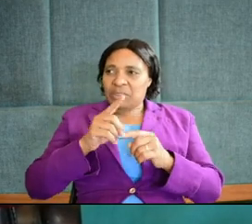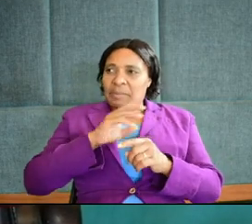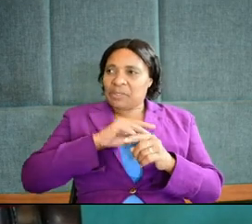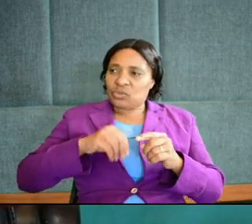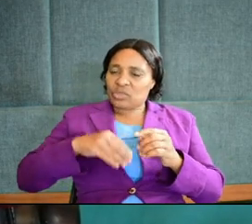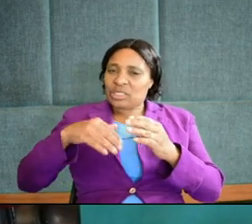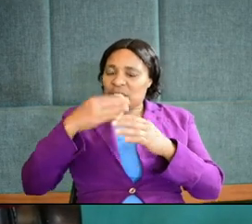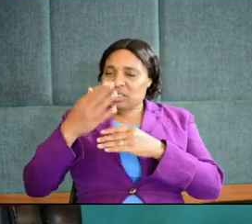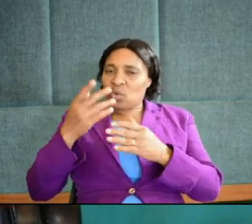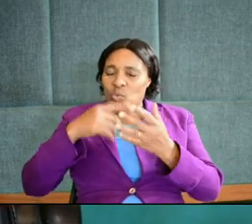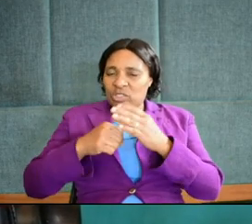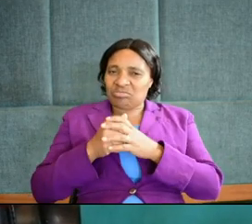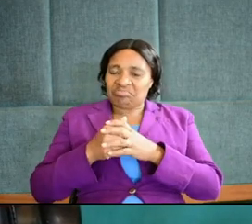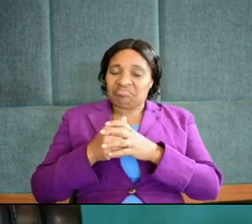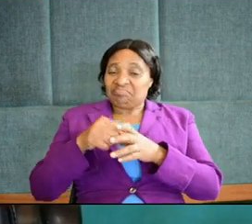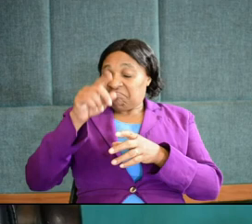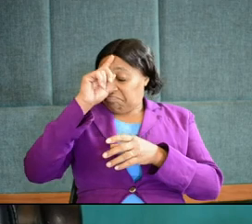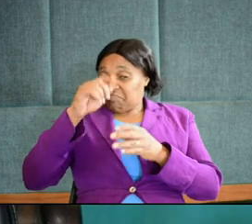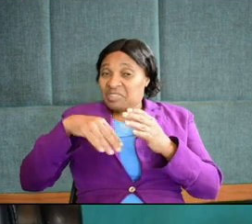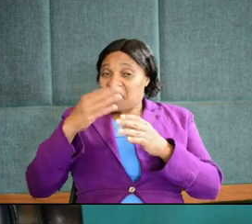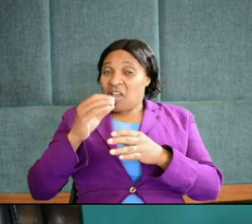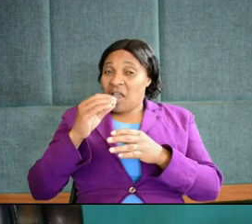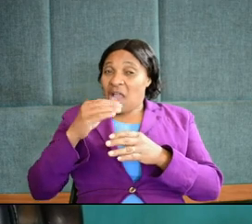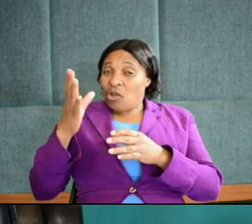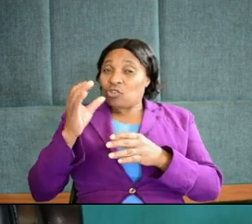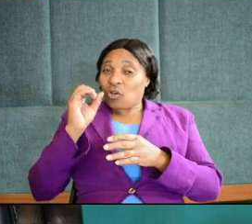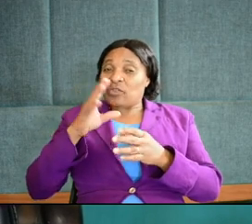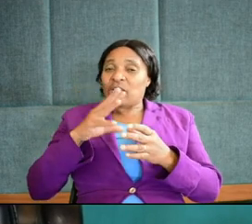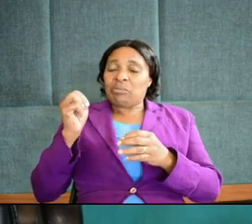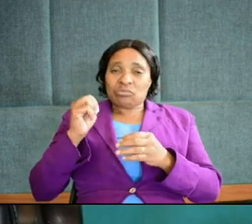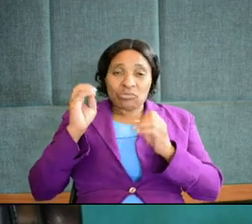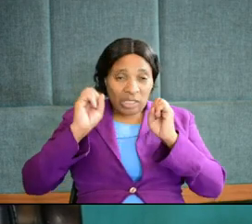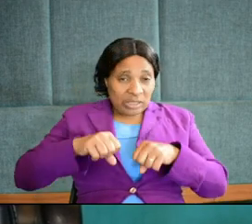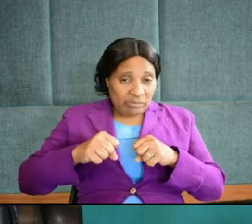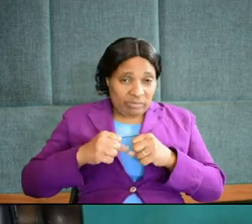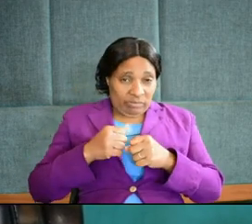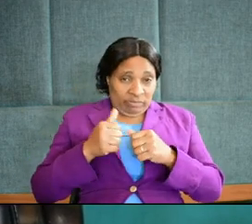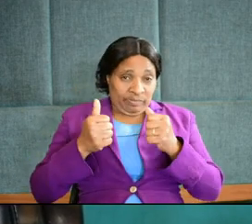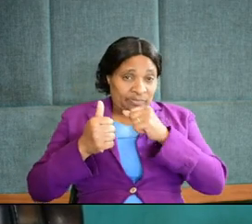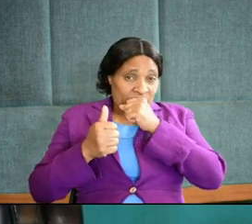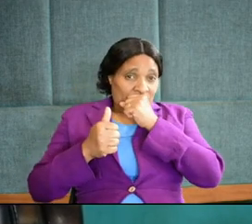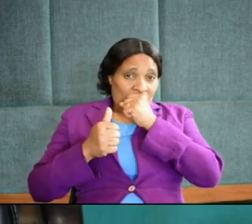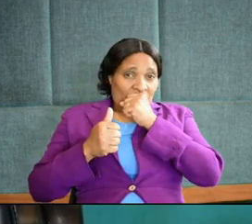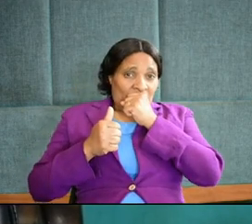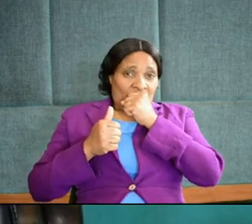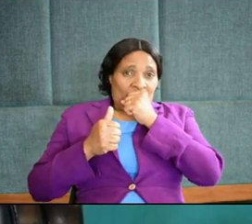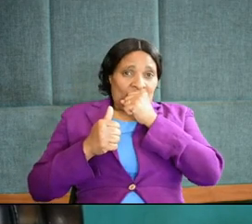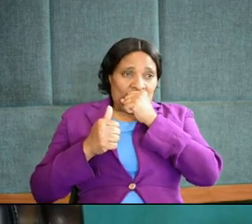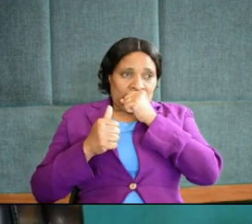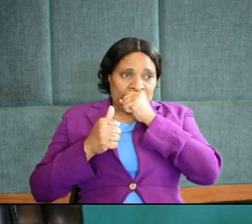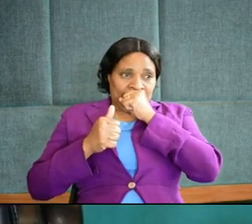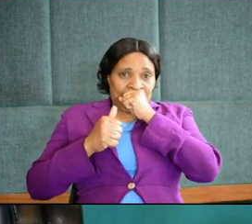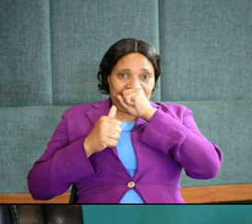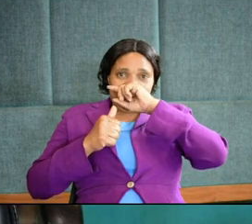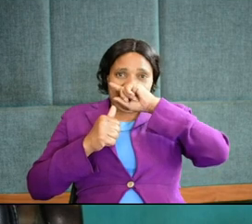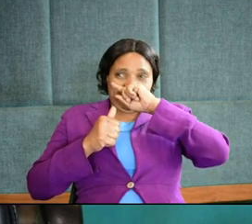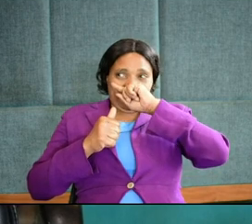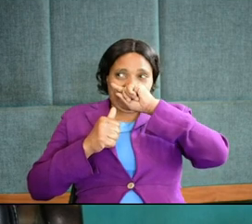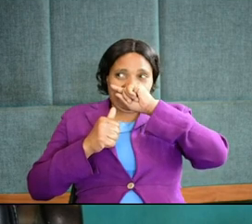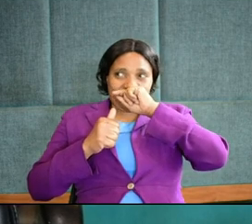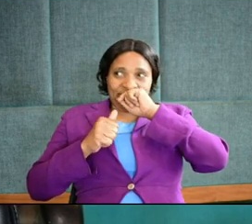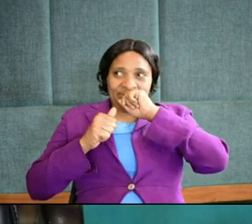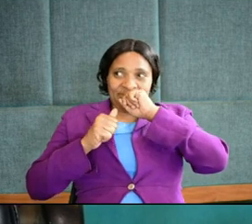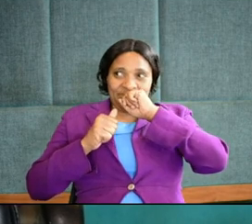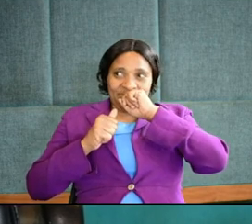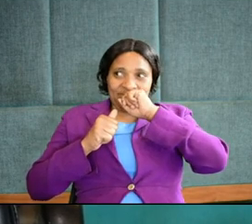was getting Egypt out of them. Would you agree? Yeah. All right, so the next question is, what characters in the story are most interesting to